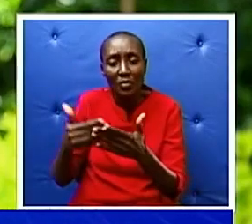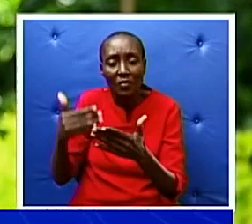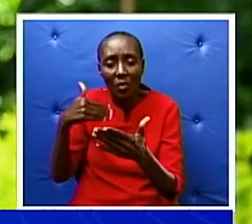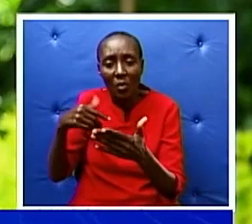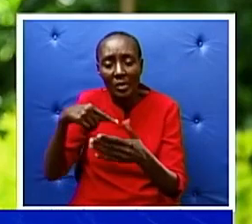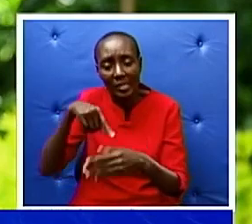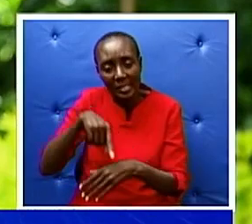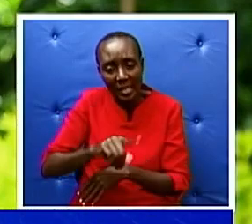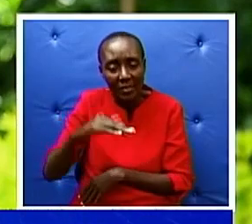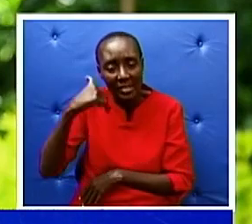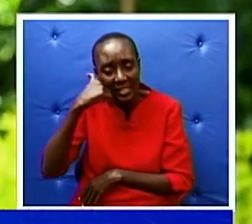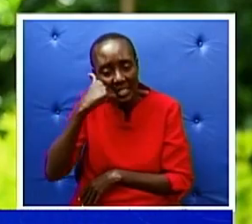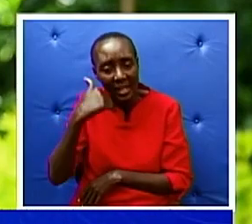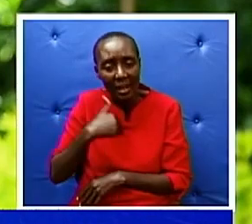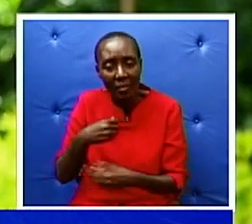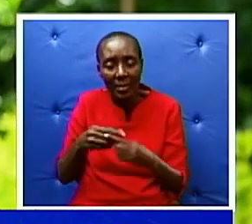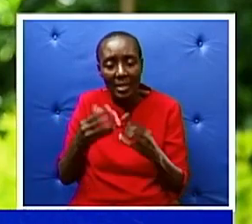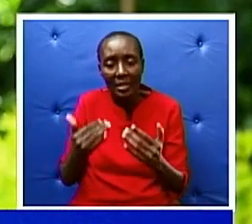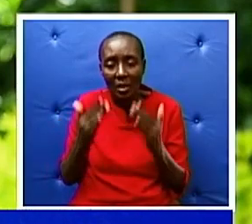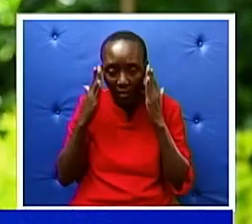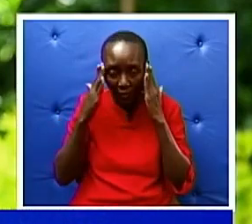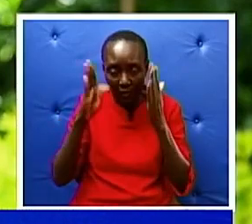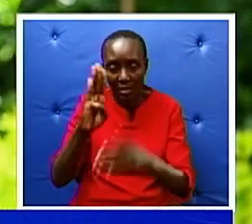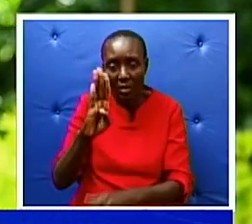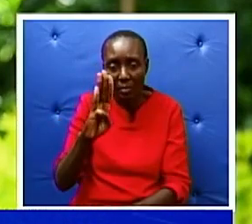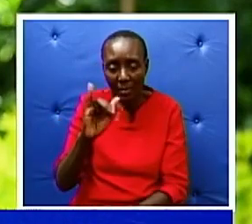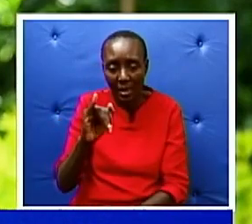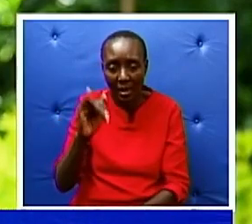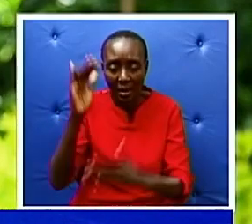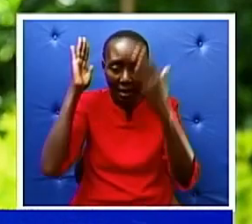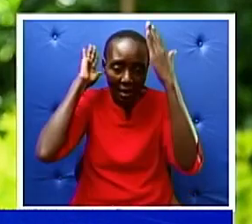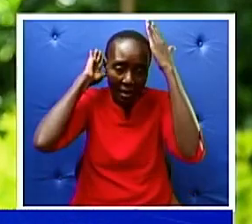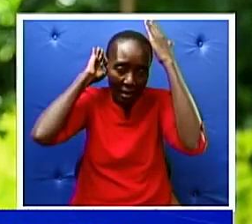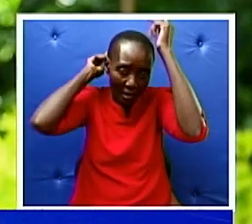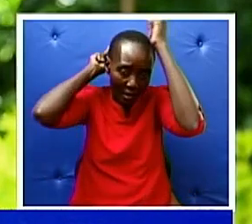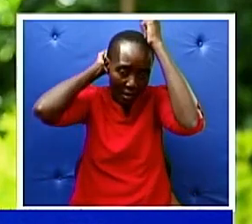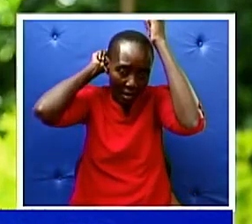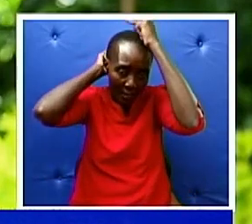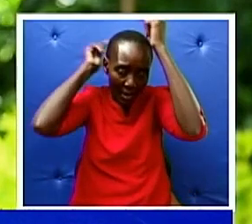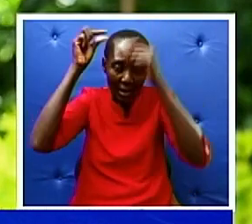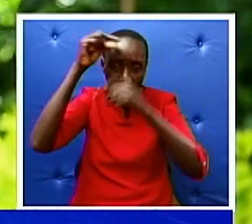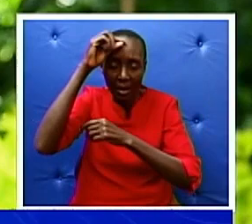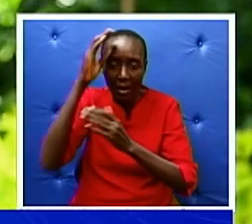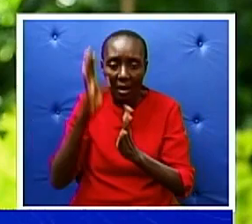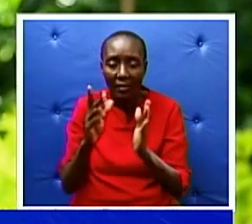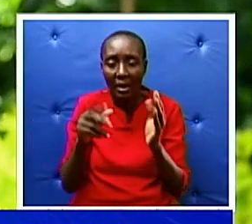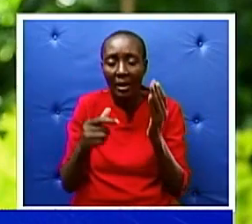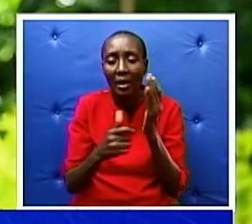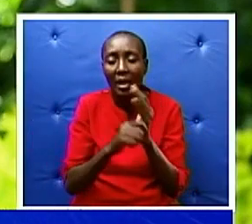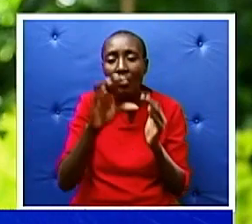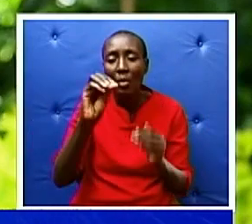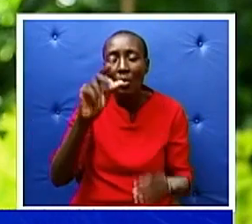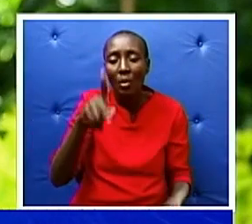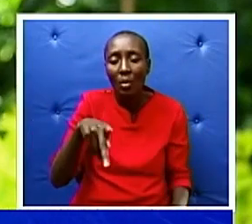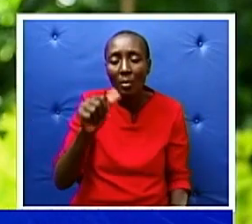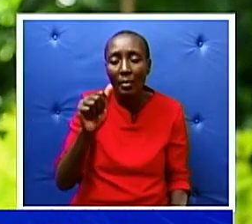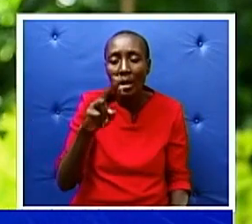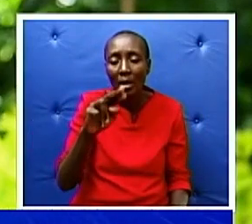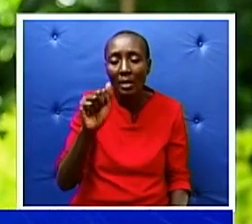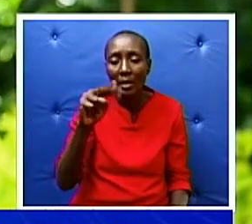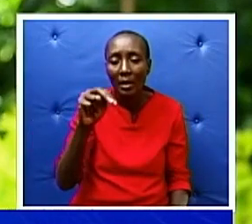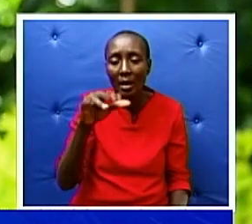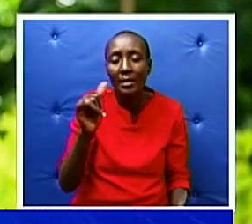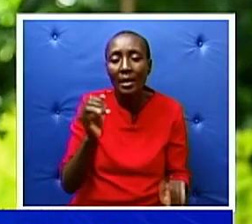But now just looking at the BBI, Kakamega governor, Wycliffe Oparanya, as well as Busia,